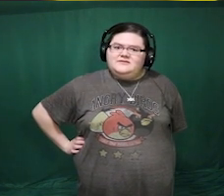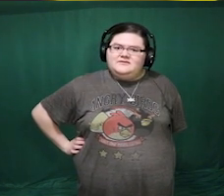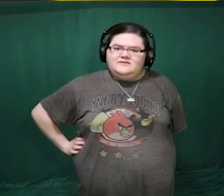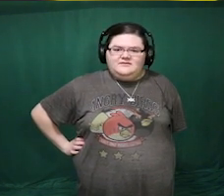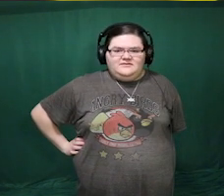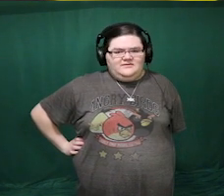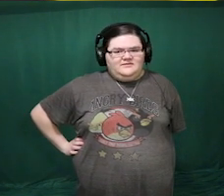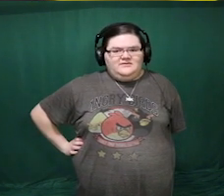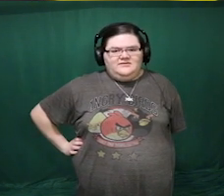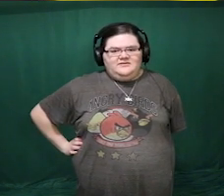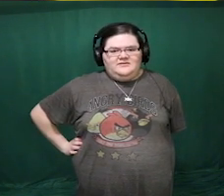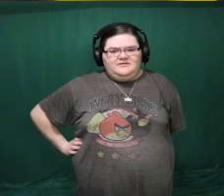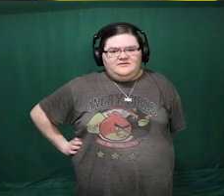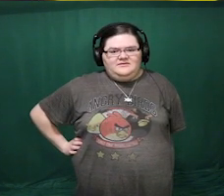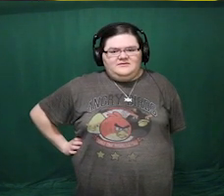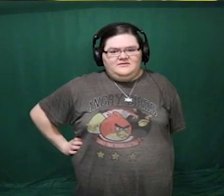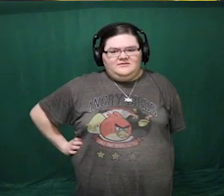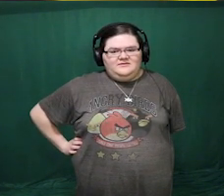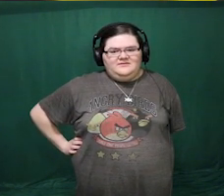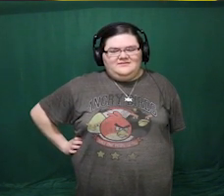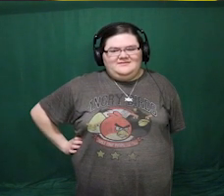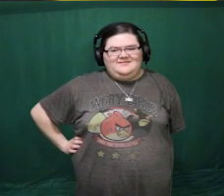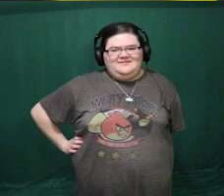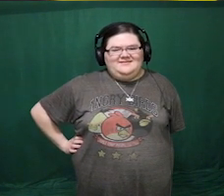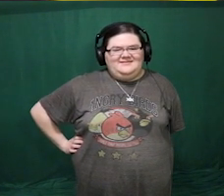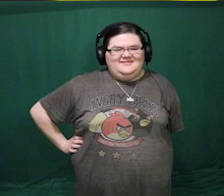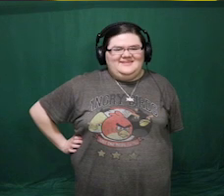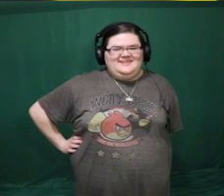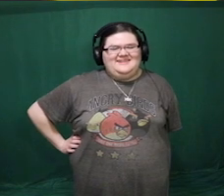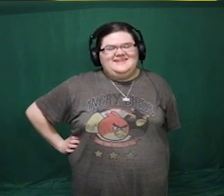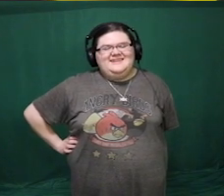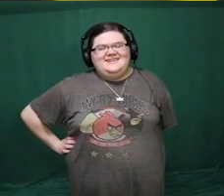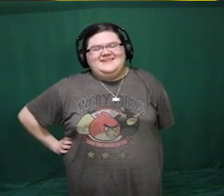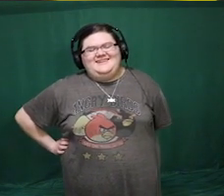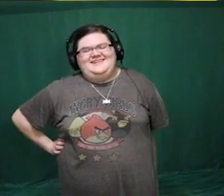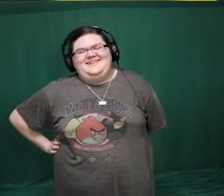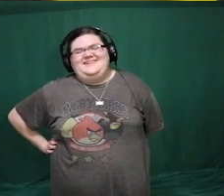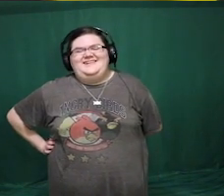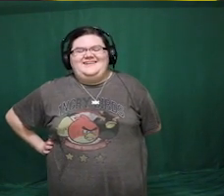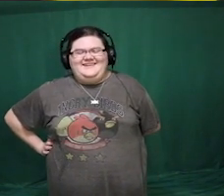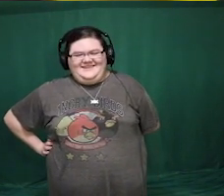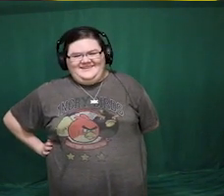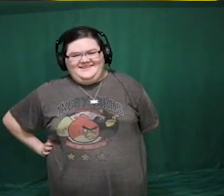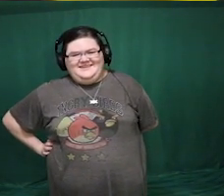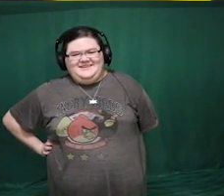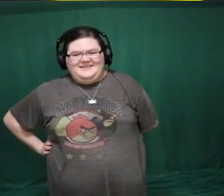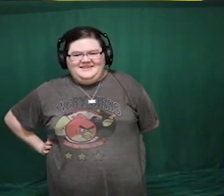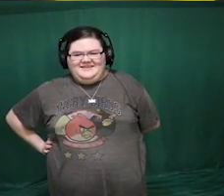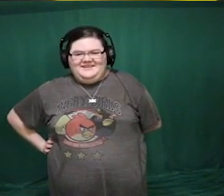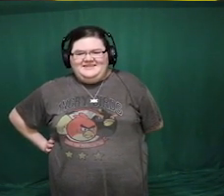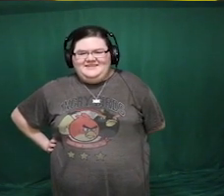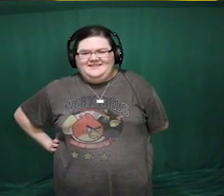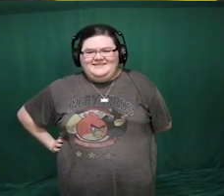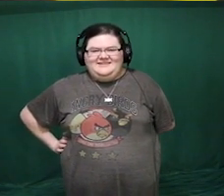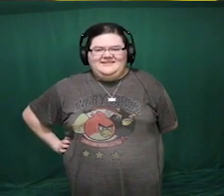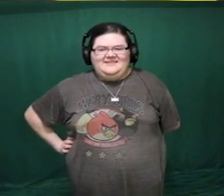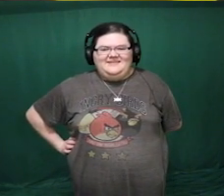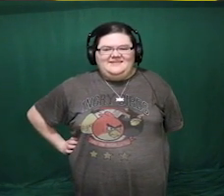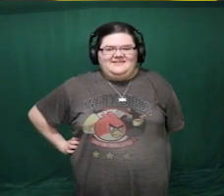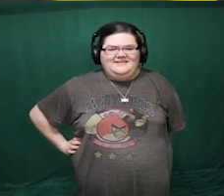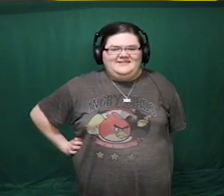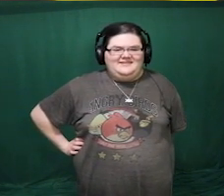Egypt yet? I'm not sure he did. Yeah, get fucked, dickhead. What's the other one then, JJ, Mr. fucking big